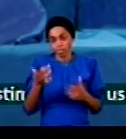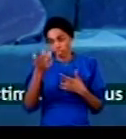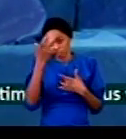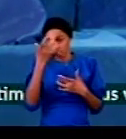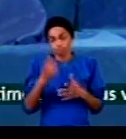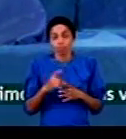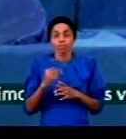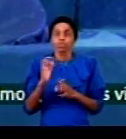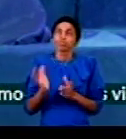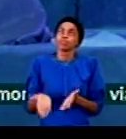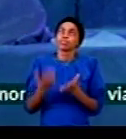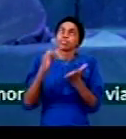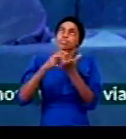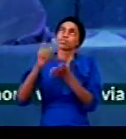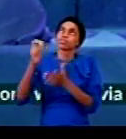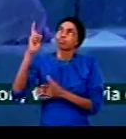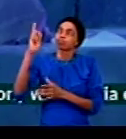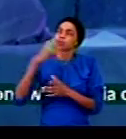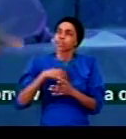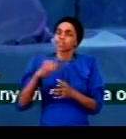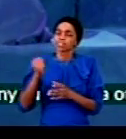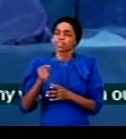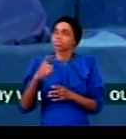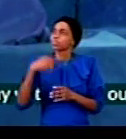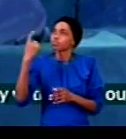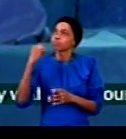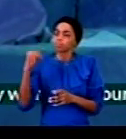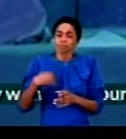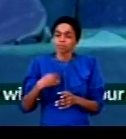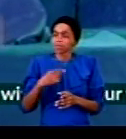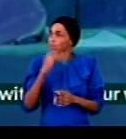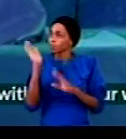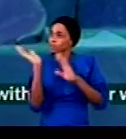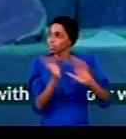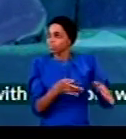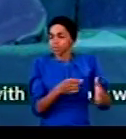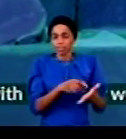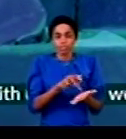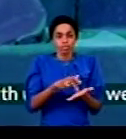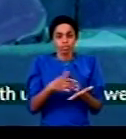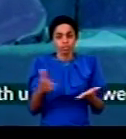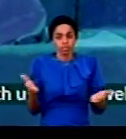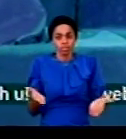night? I told the devil, shut up. So when I went back home, I didn't take any drug.